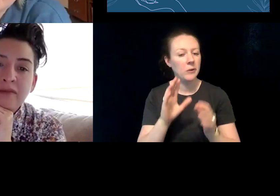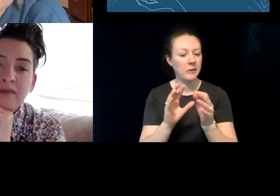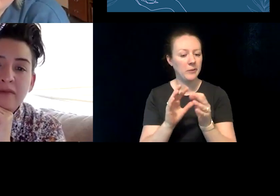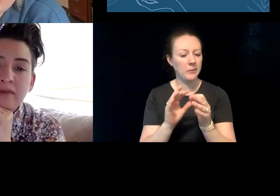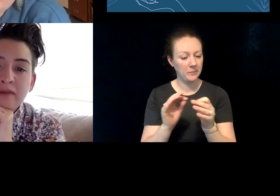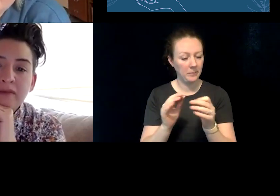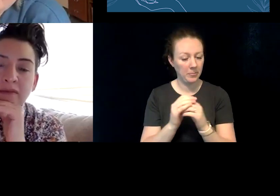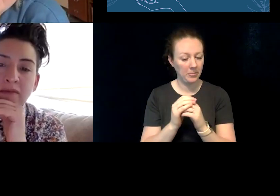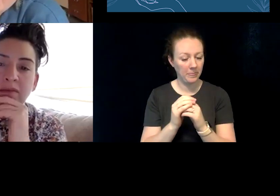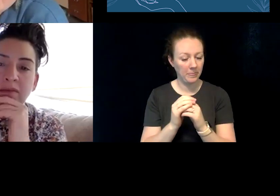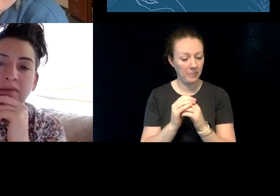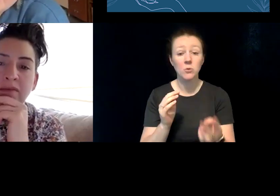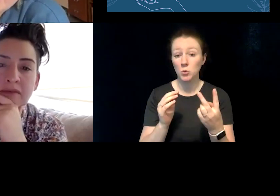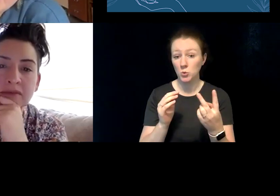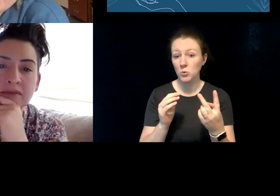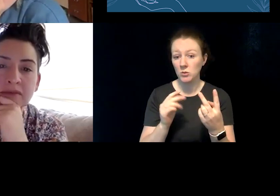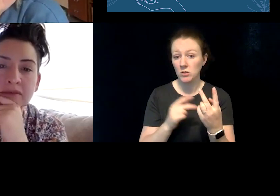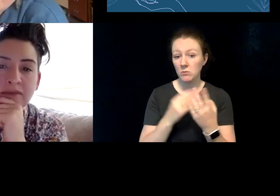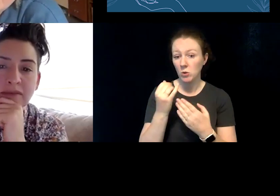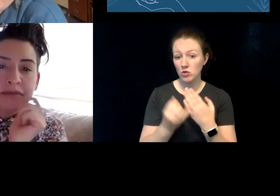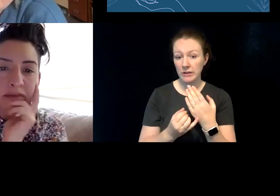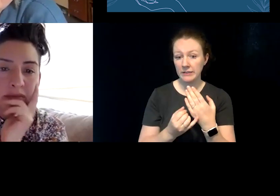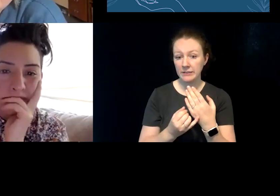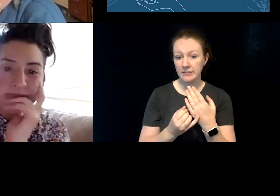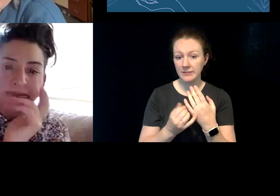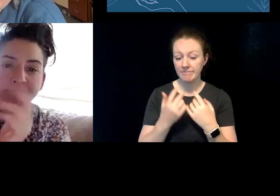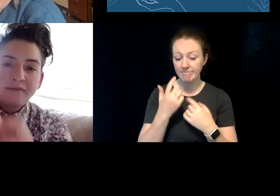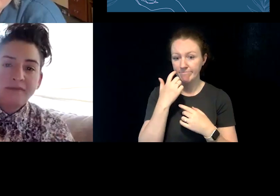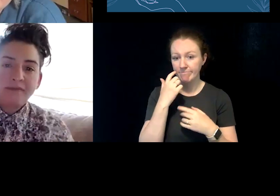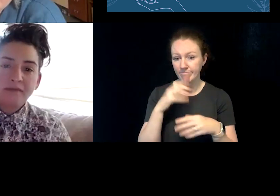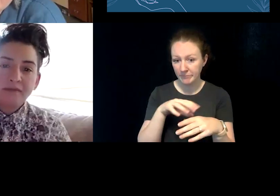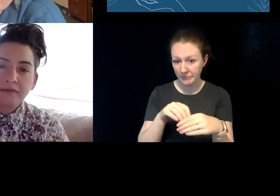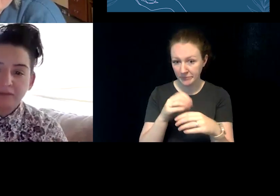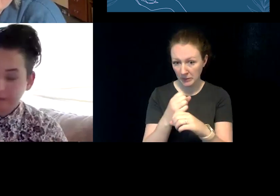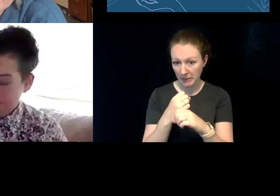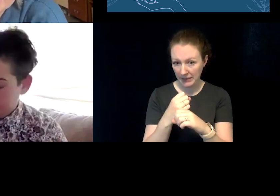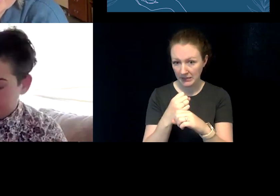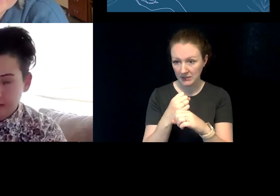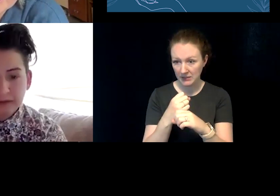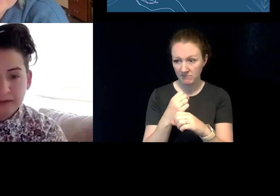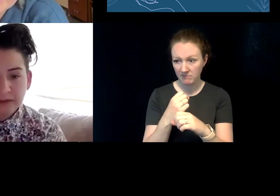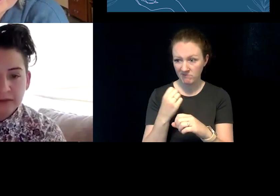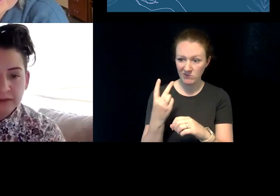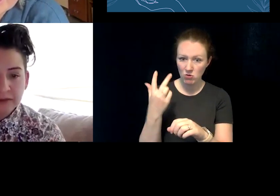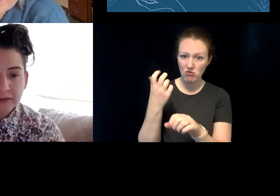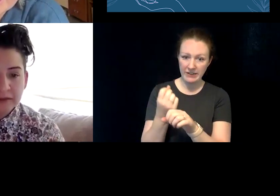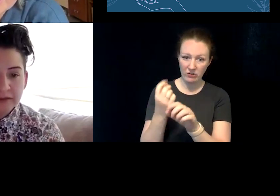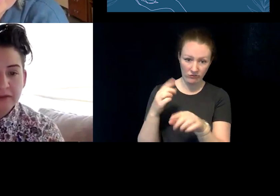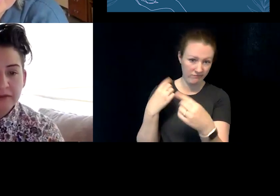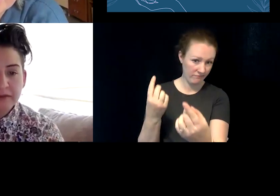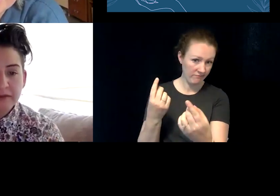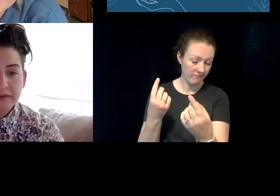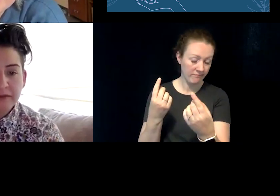two projects that I made in the last couple years with my previous company. Also, one of